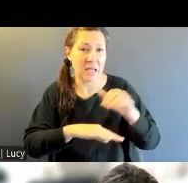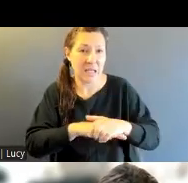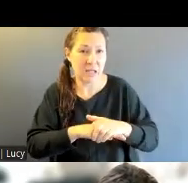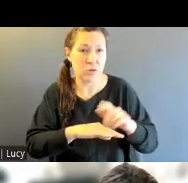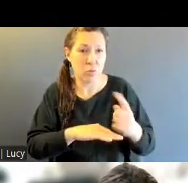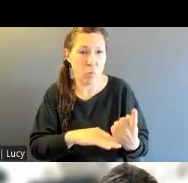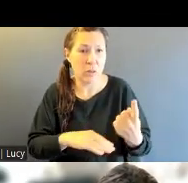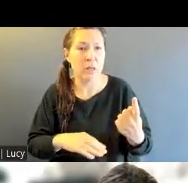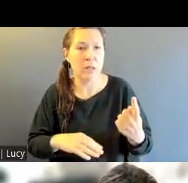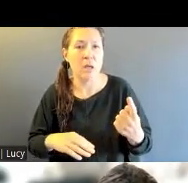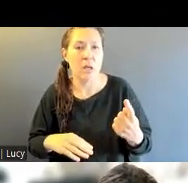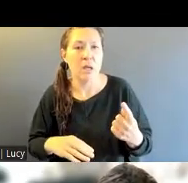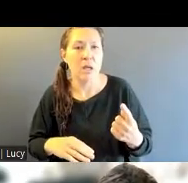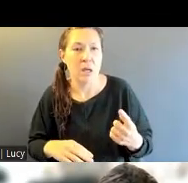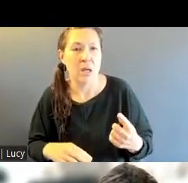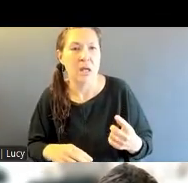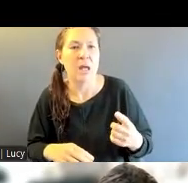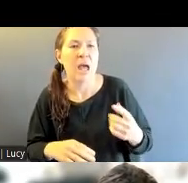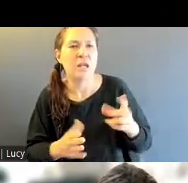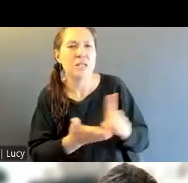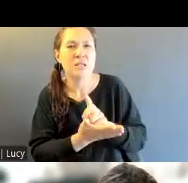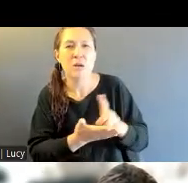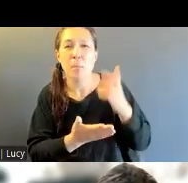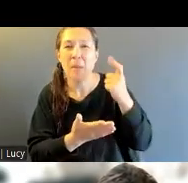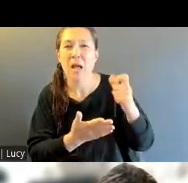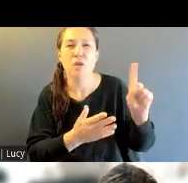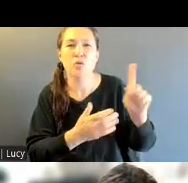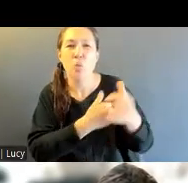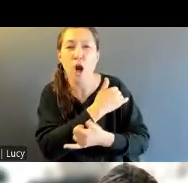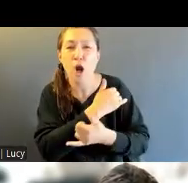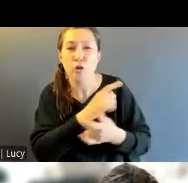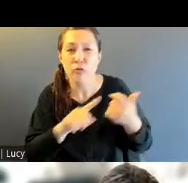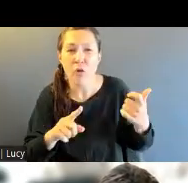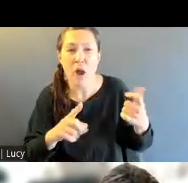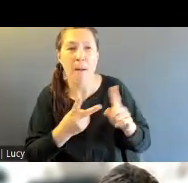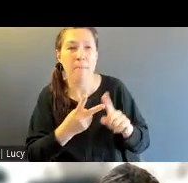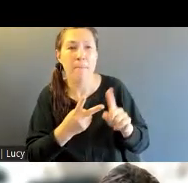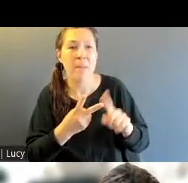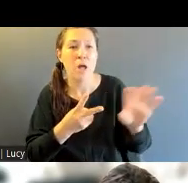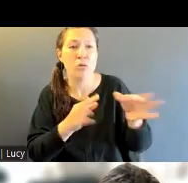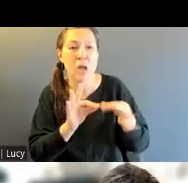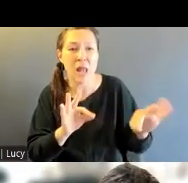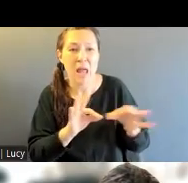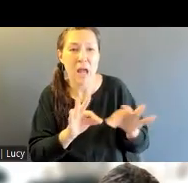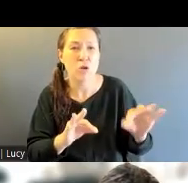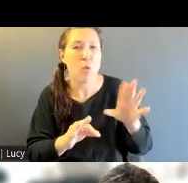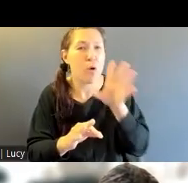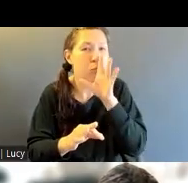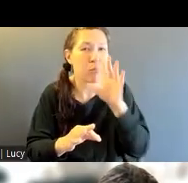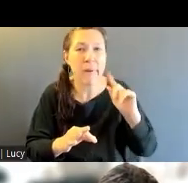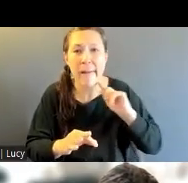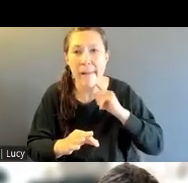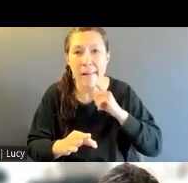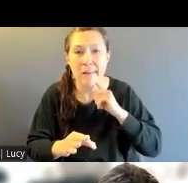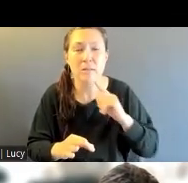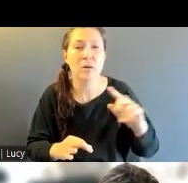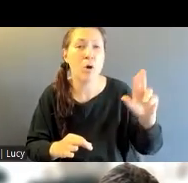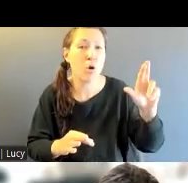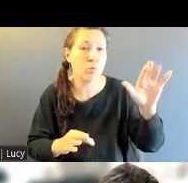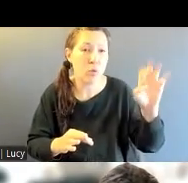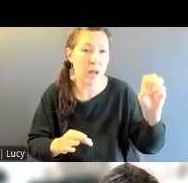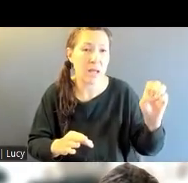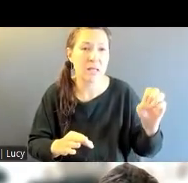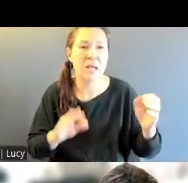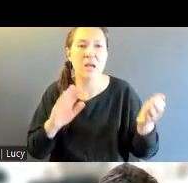discrimination related to their country of origin, language or accent, or race and ethnicity than Cape Cod and Islands residents overall, who are shown by the